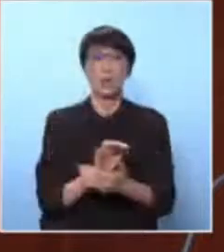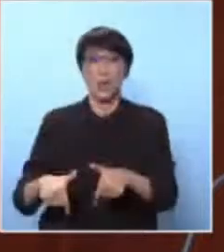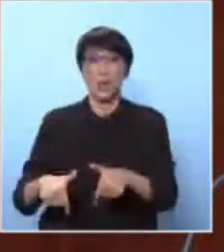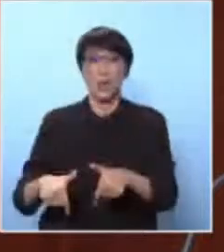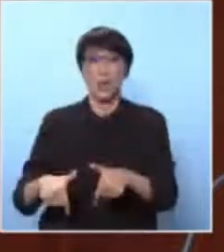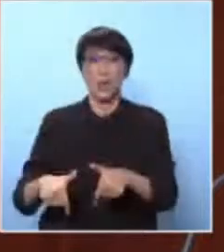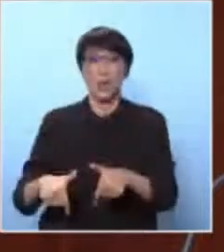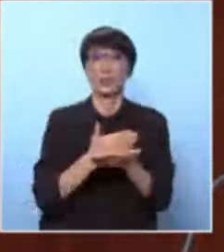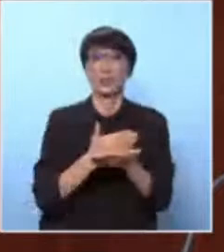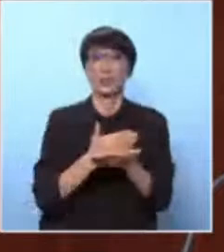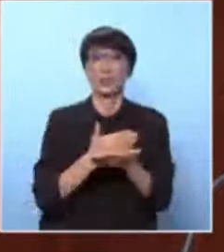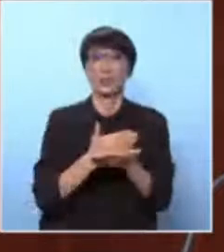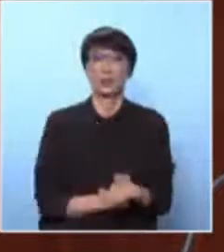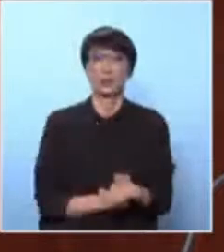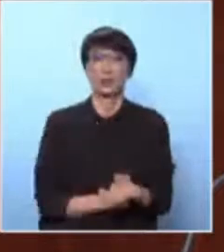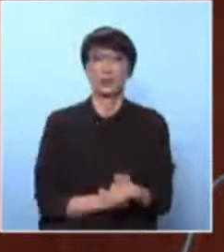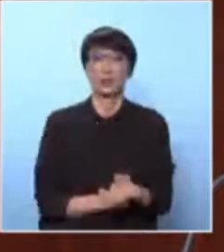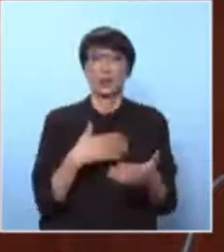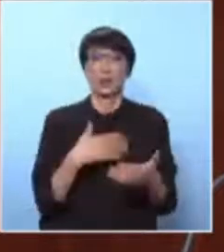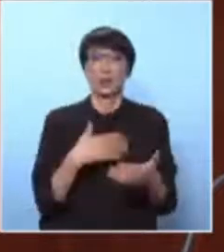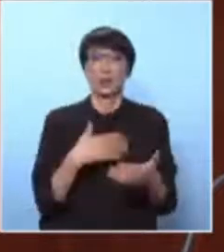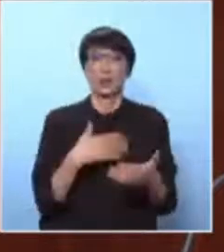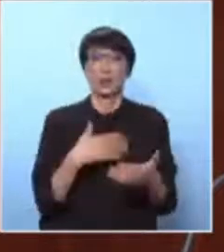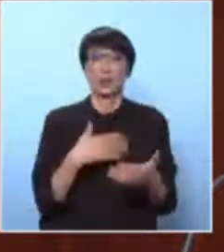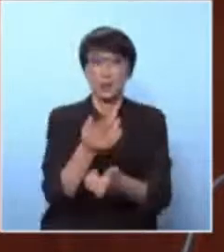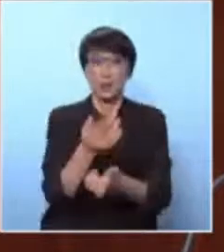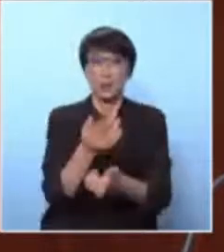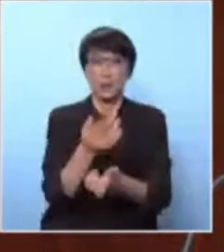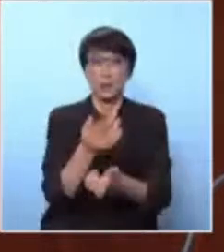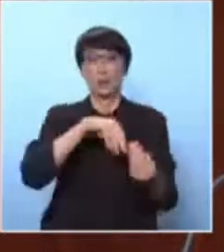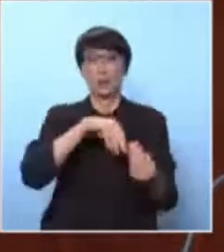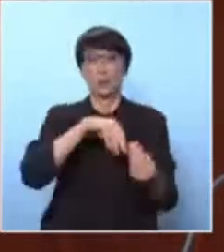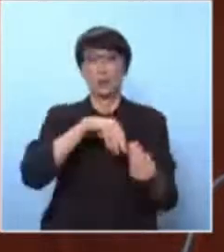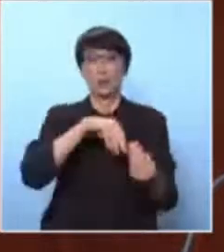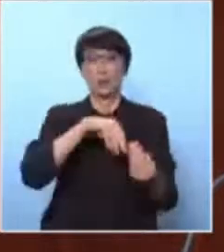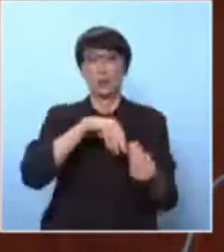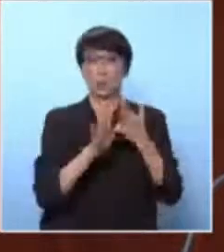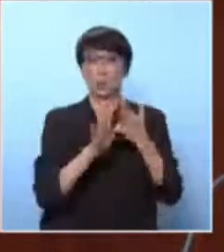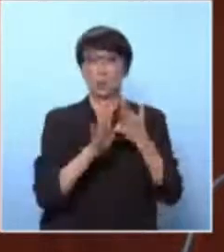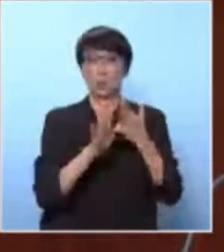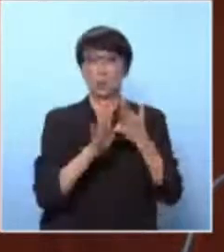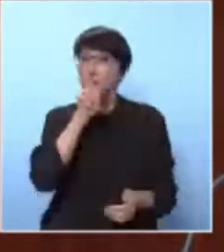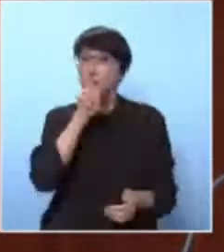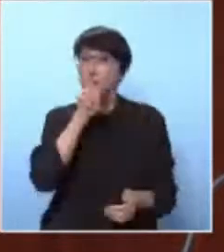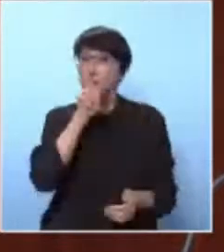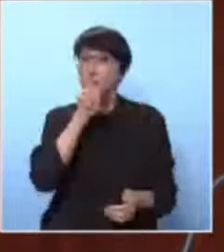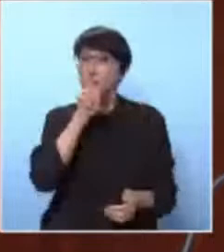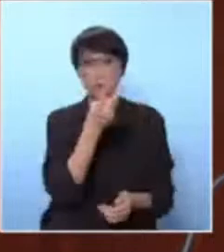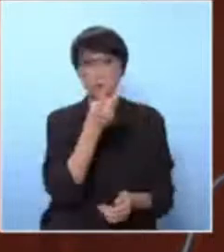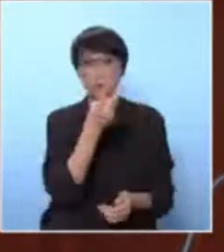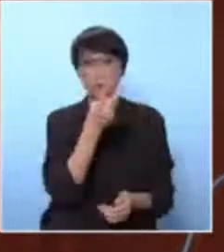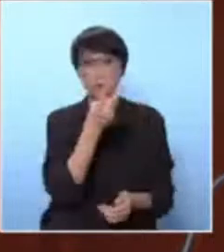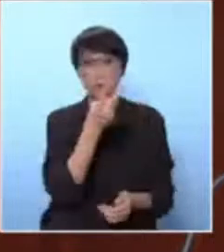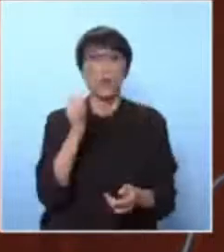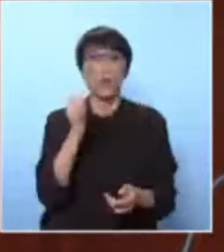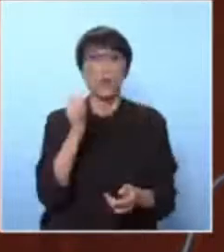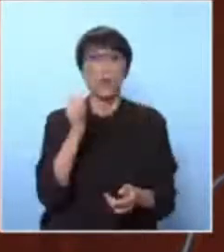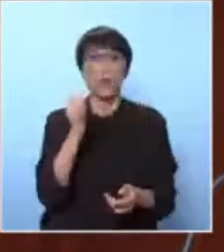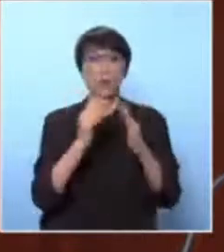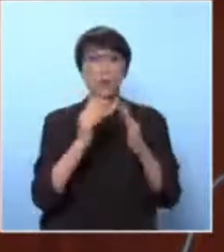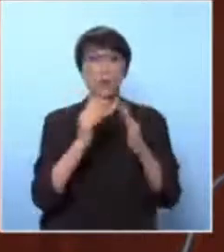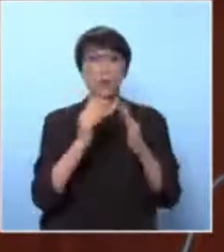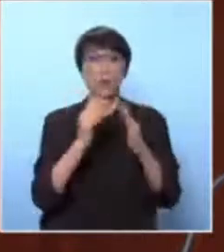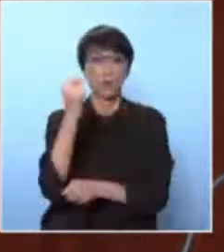Southern districts as pilots to arrange visits and contacts for singleton or doubleton elderly households. The care teams will assist